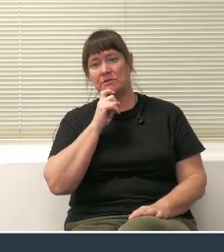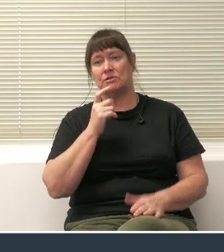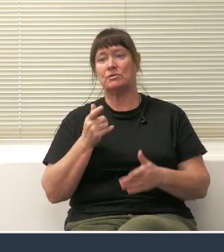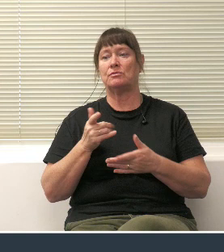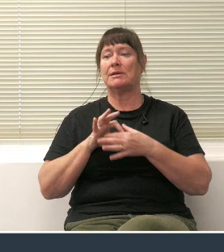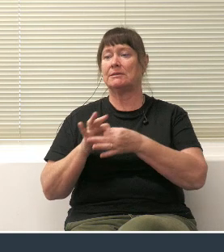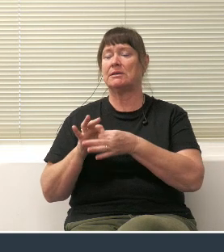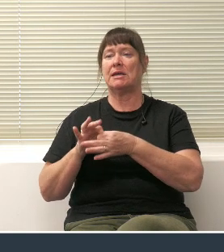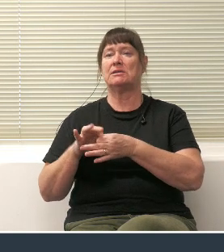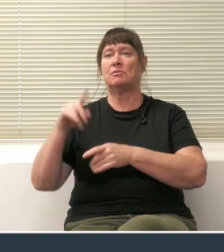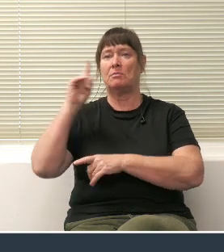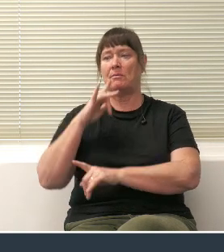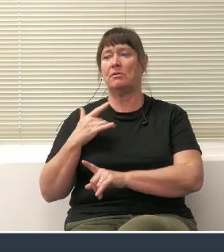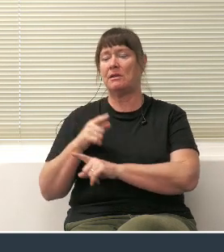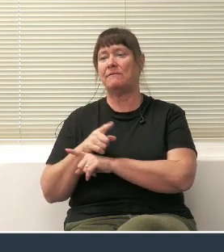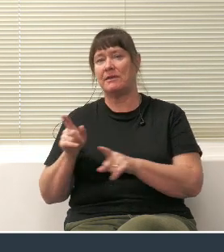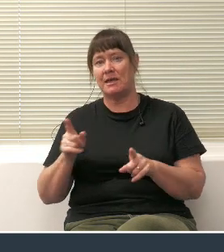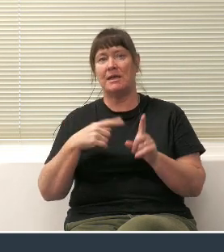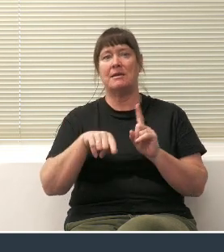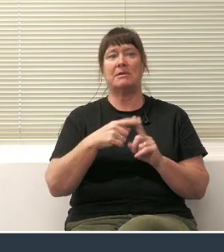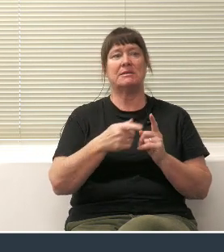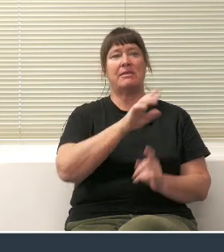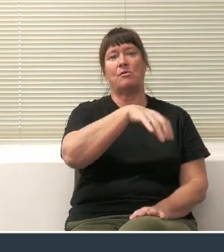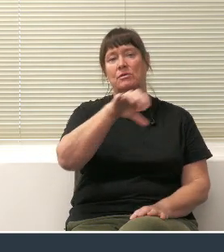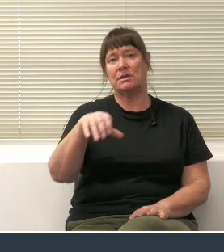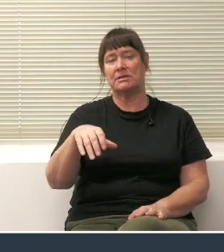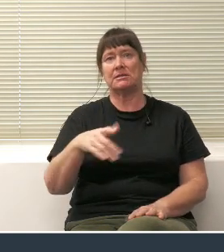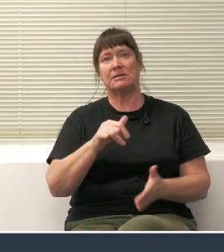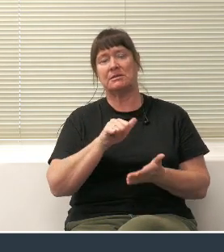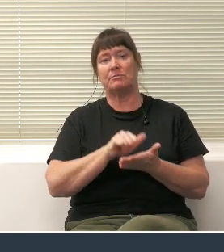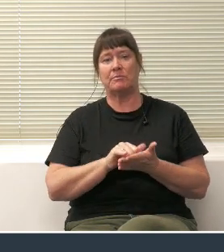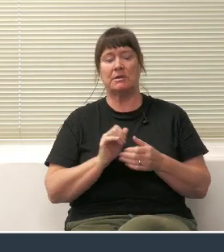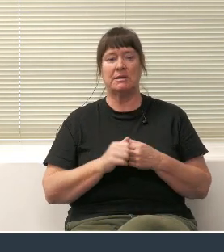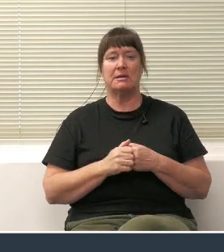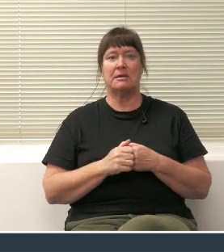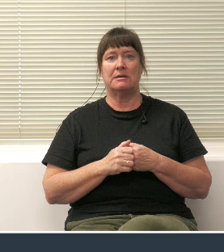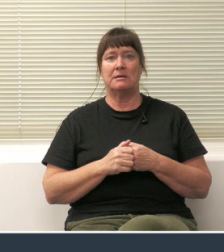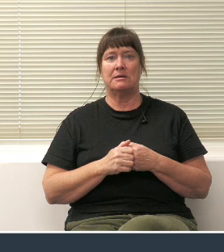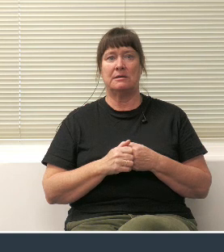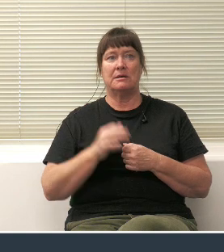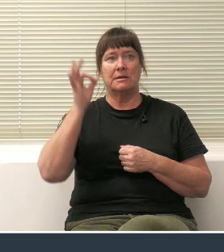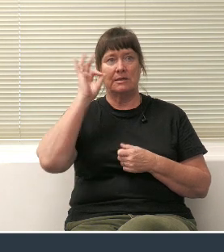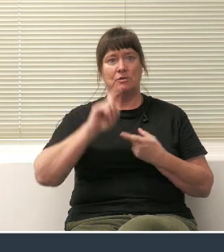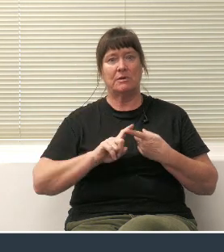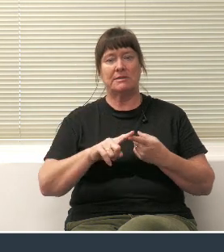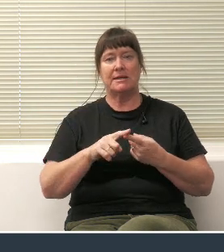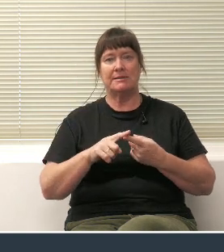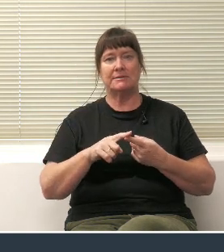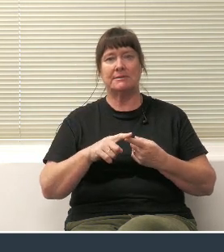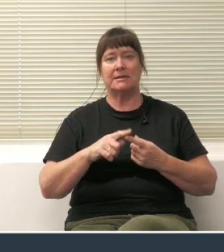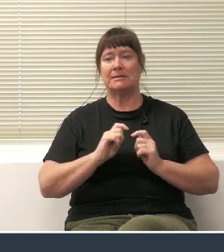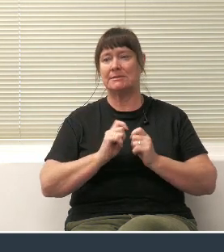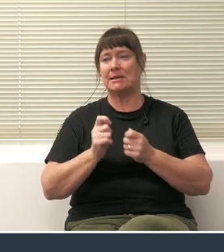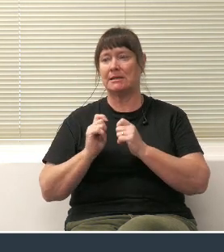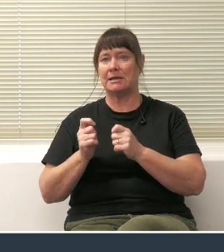and interested parties to communicate council's decision as appropriate. And 7, note council maintains delegation on the